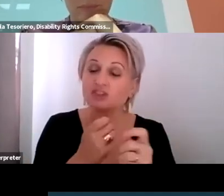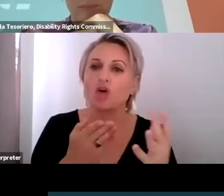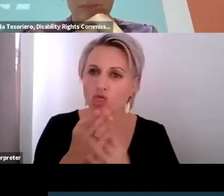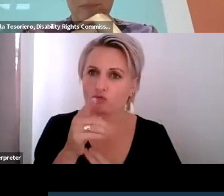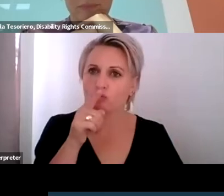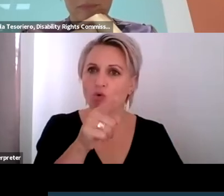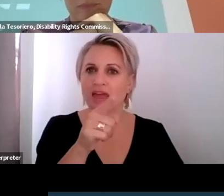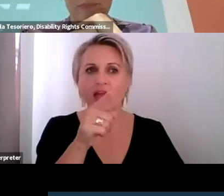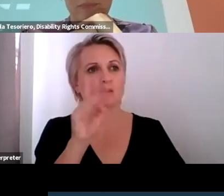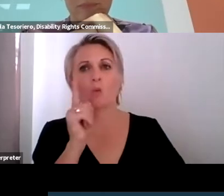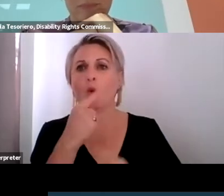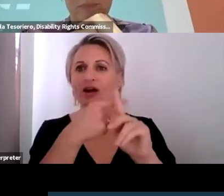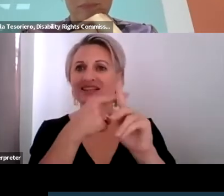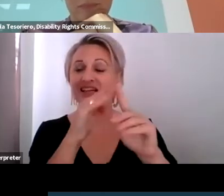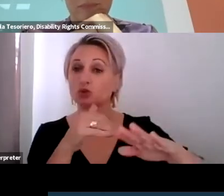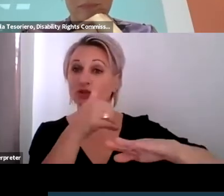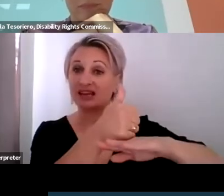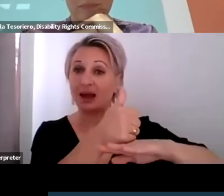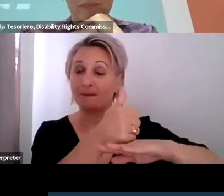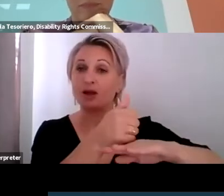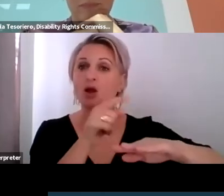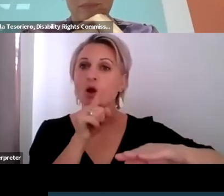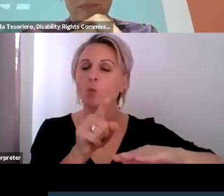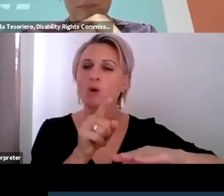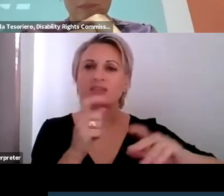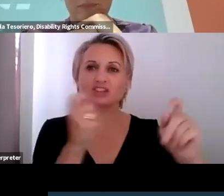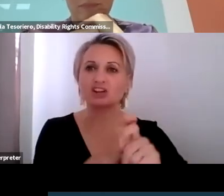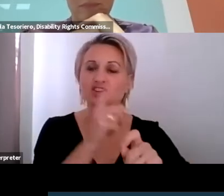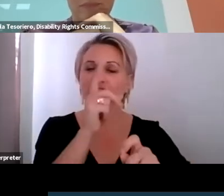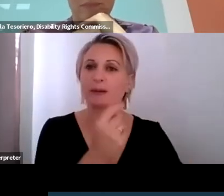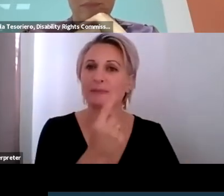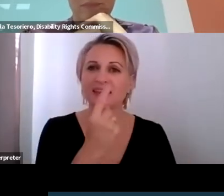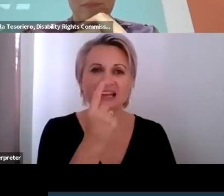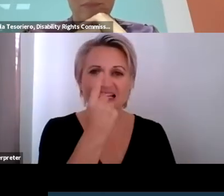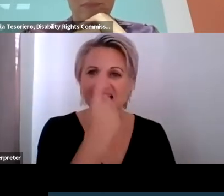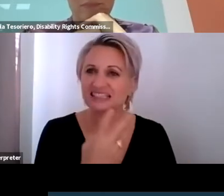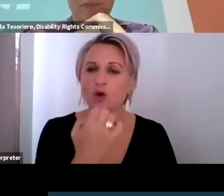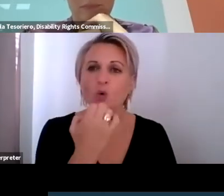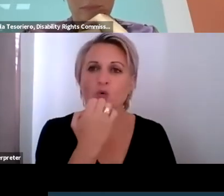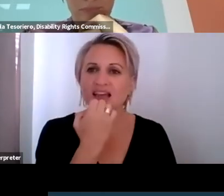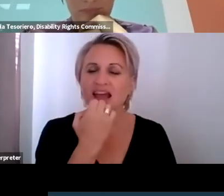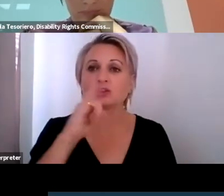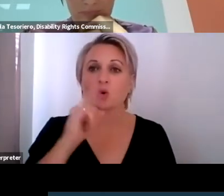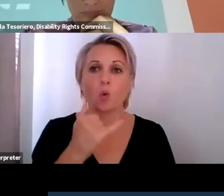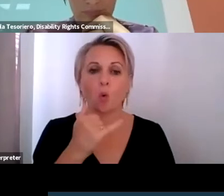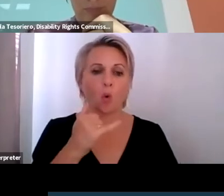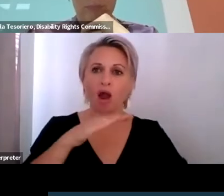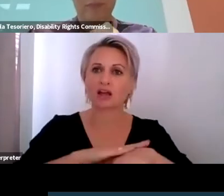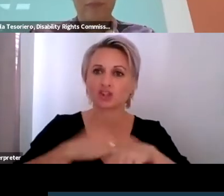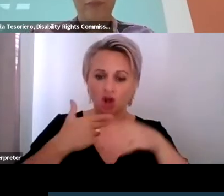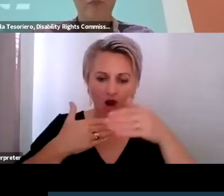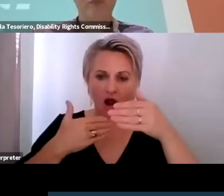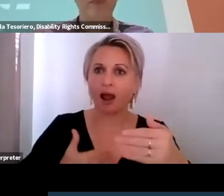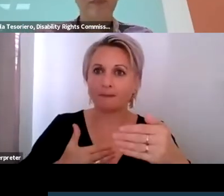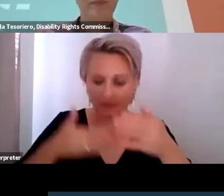challenges with a quota is it can be a single date or a single period, And that if you're, you know, depending on, you know, for example, there